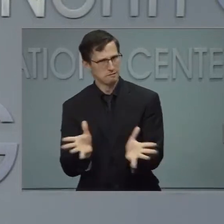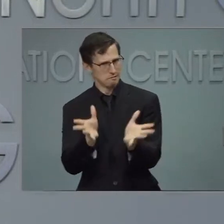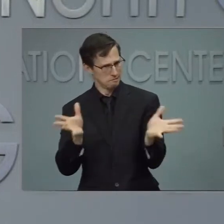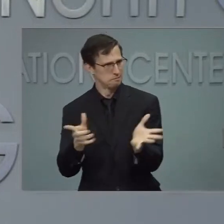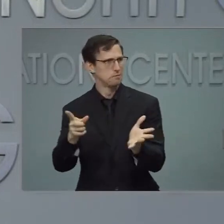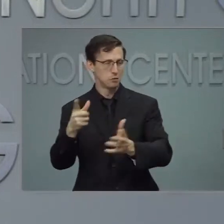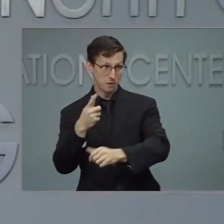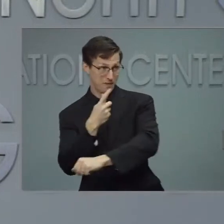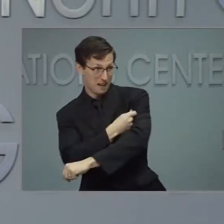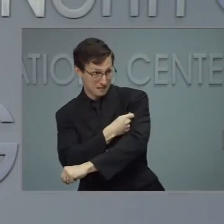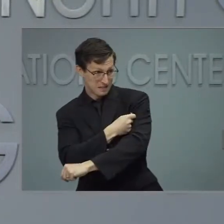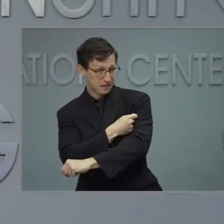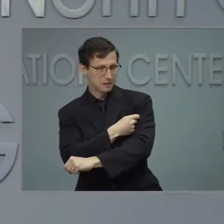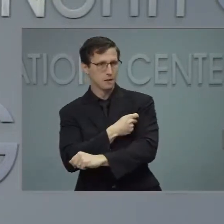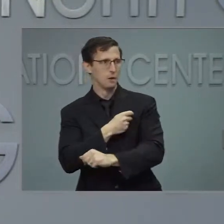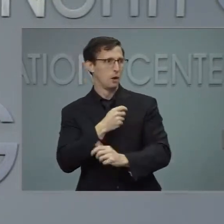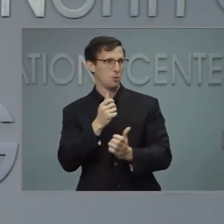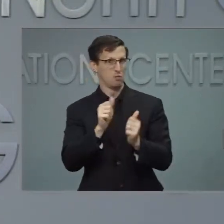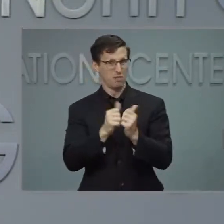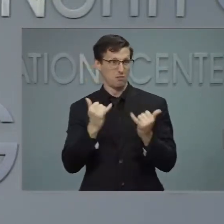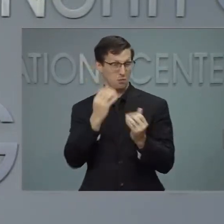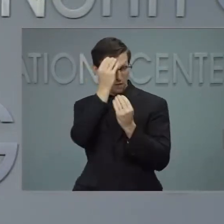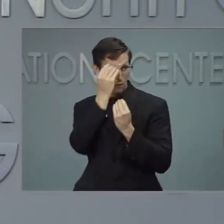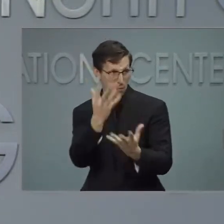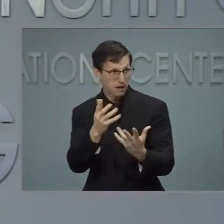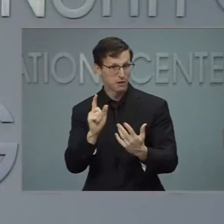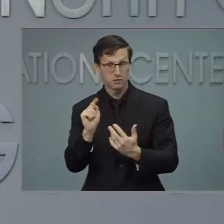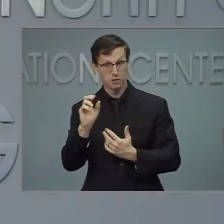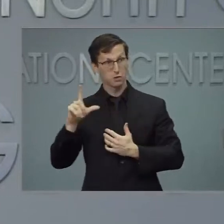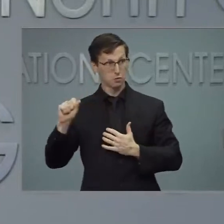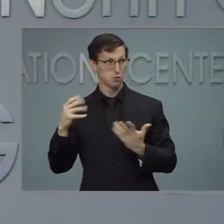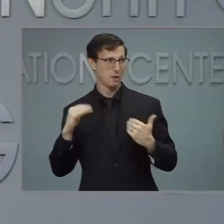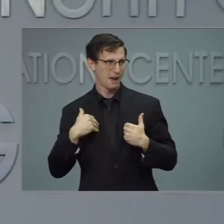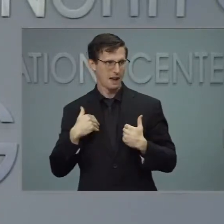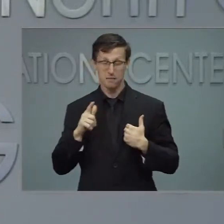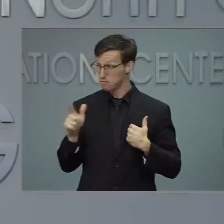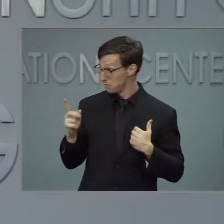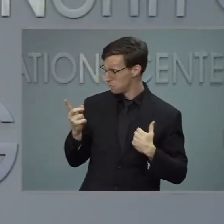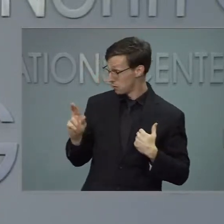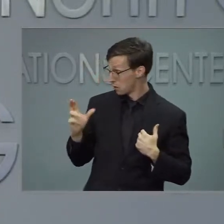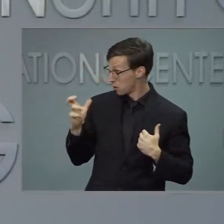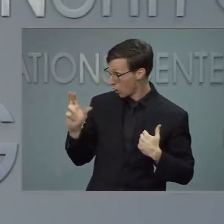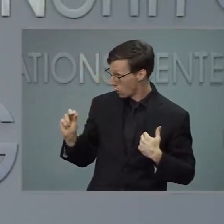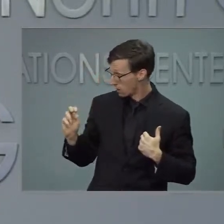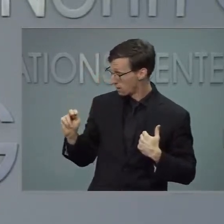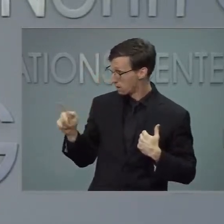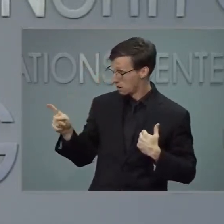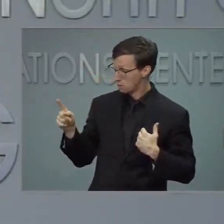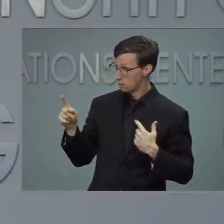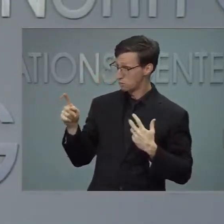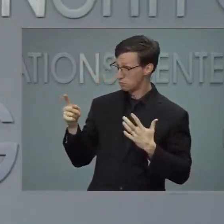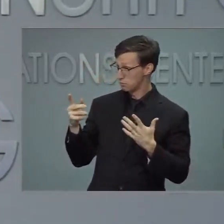tools that we have. Dr. Cohen, you might want to talk about the difference with healthcare facilities.